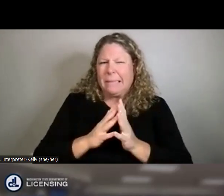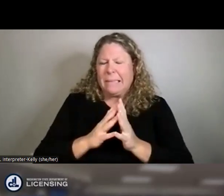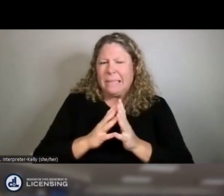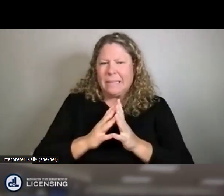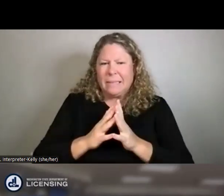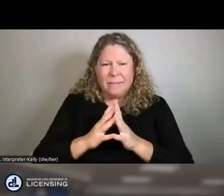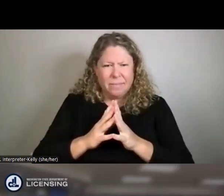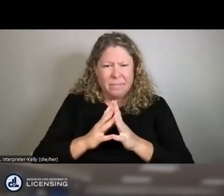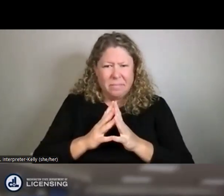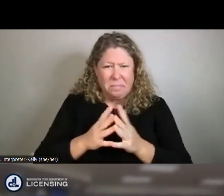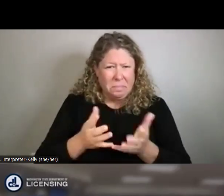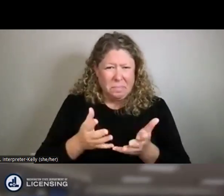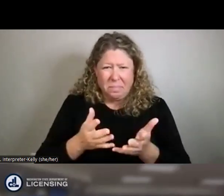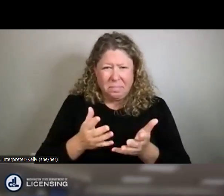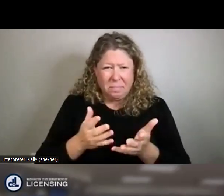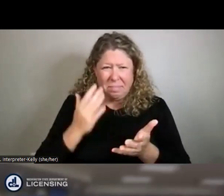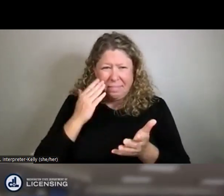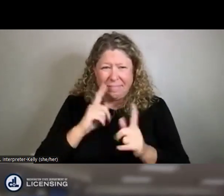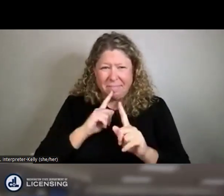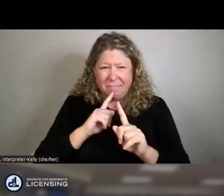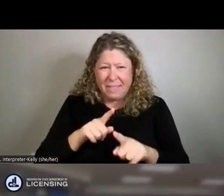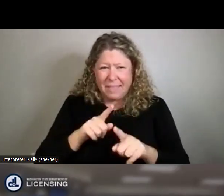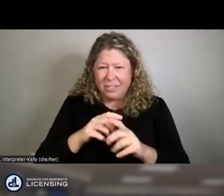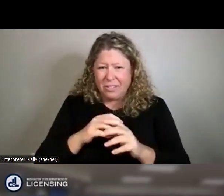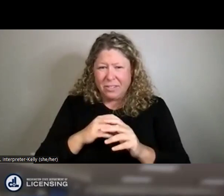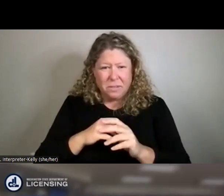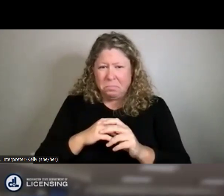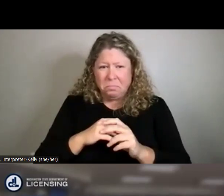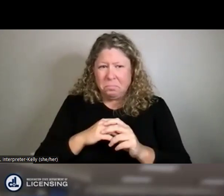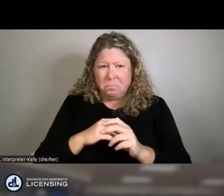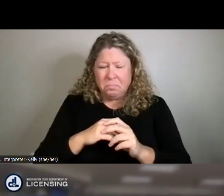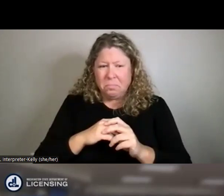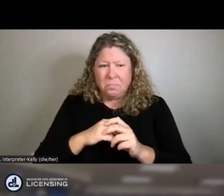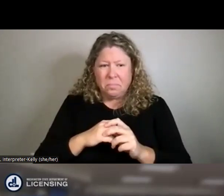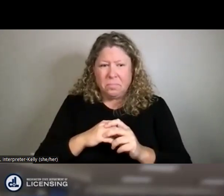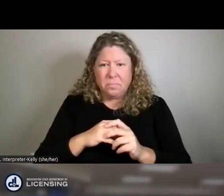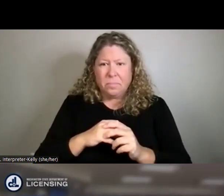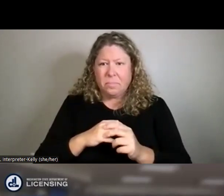anyone know an answer to that question? We might have to pass if not.